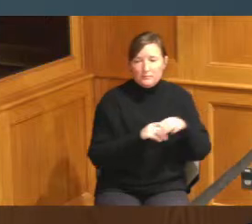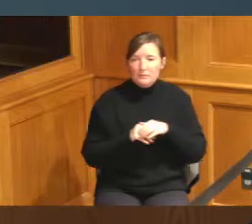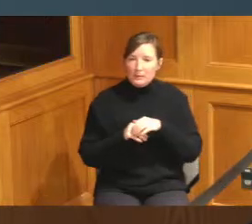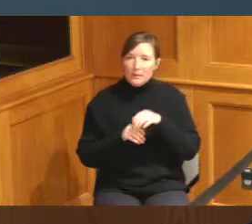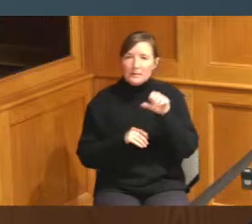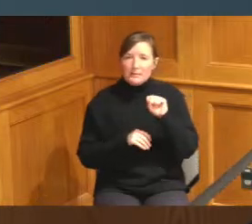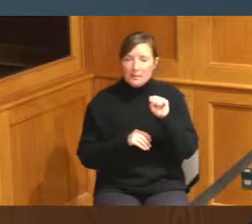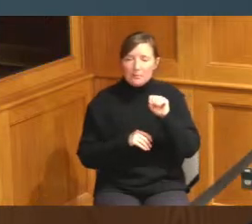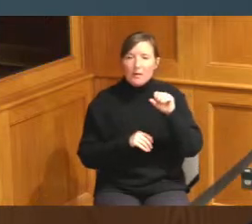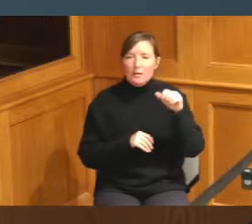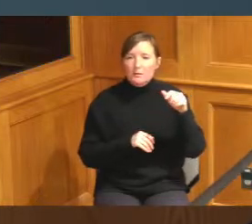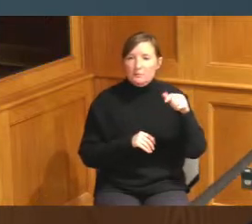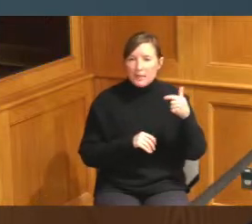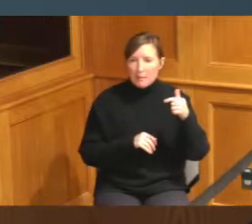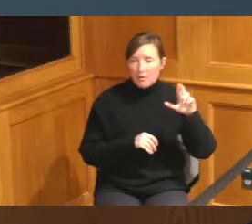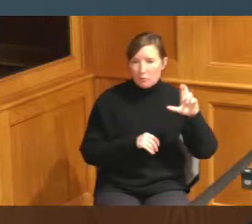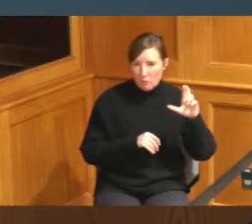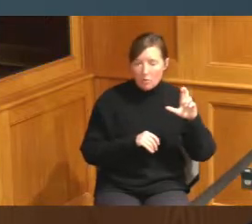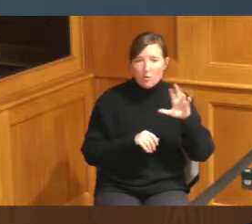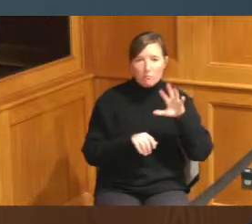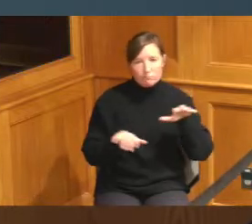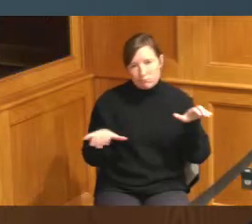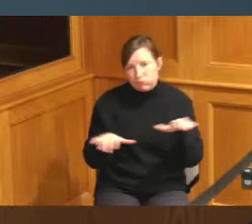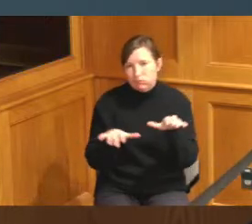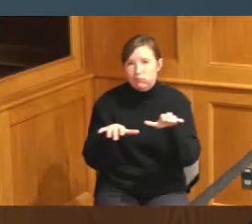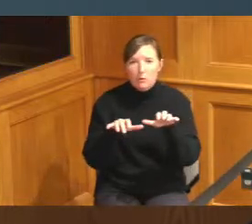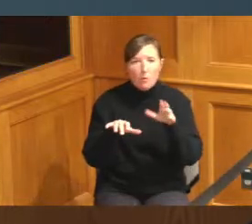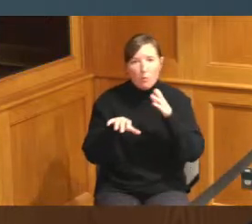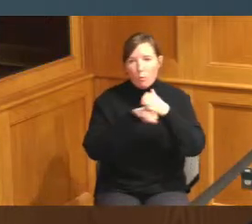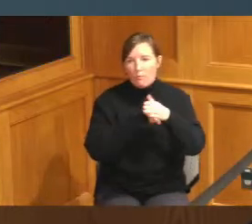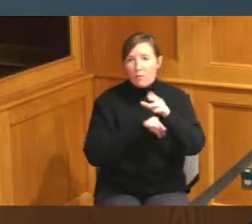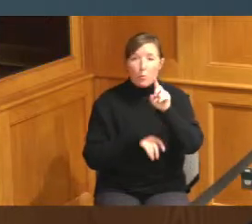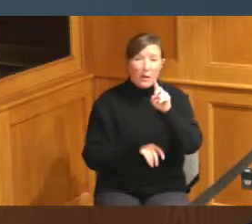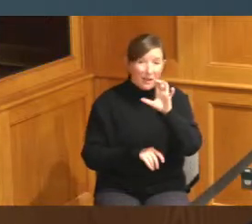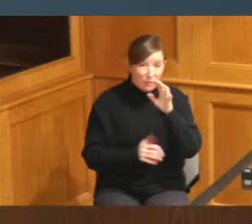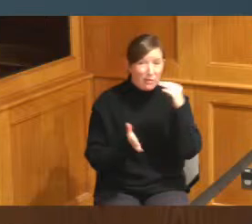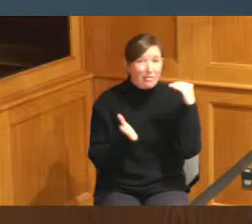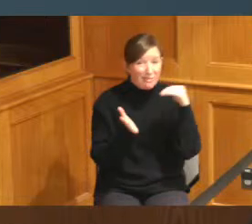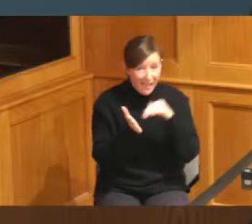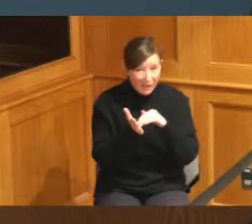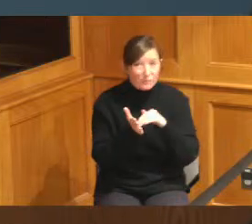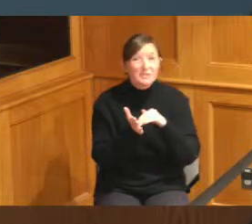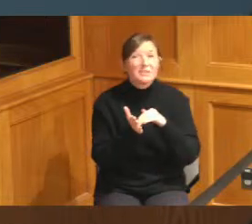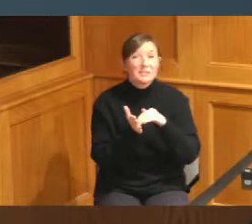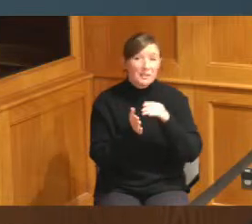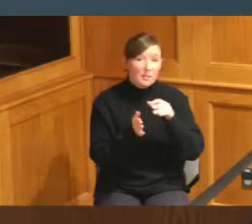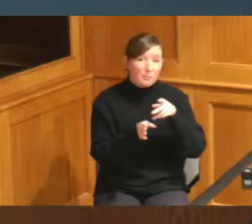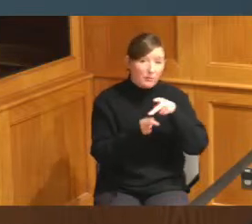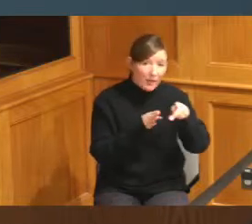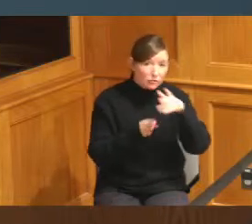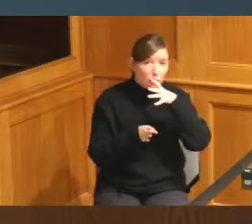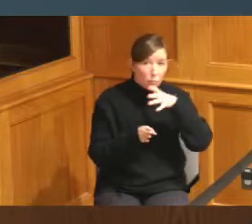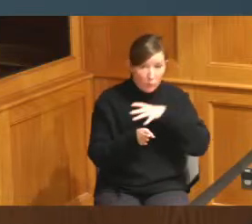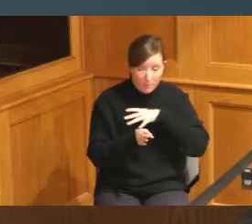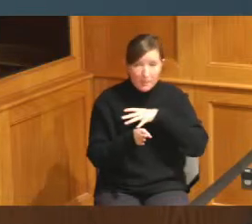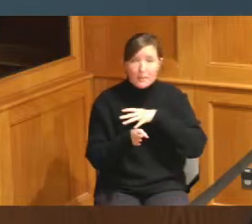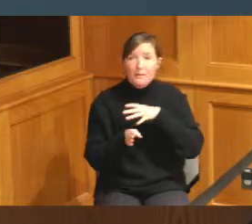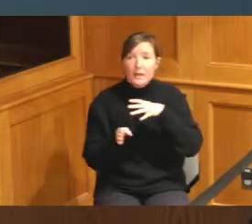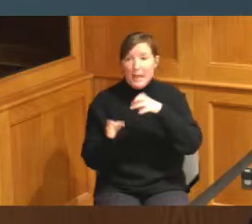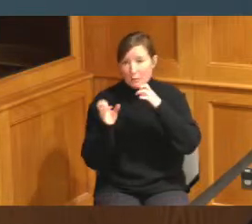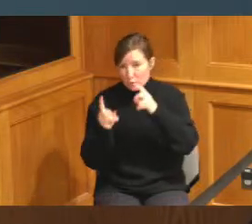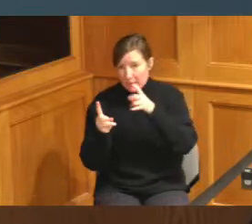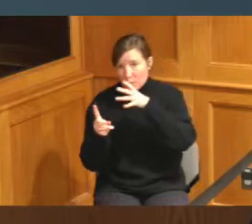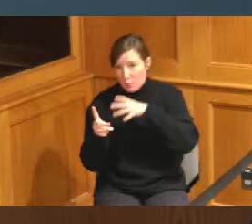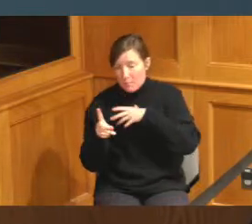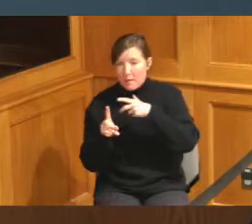incorporates inception, Sigma Gamma Rho has welcomed more than 100,000 collegiate and professional women from every